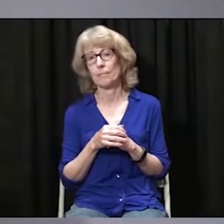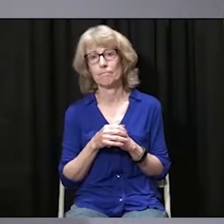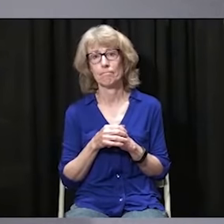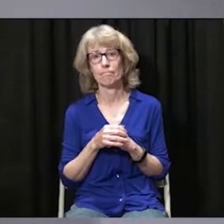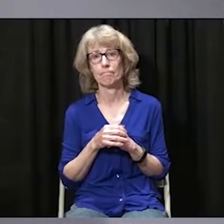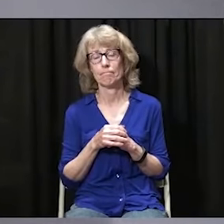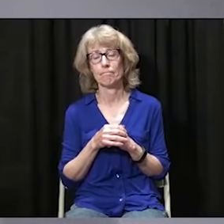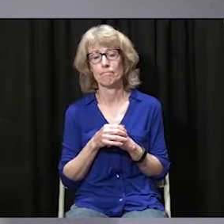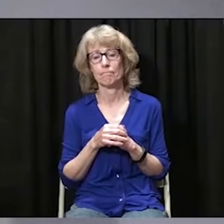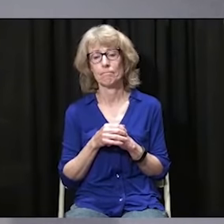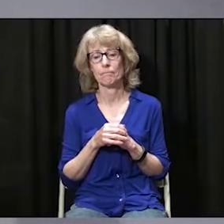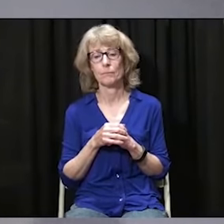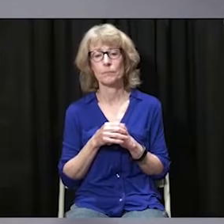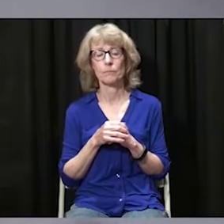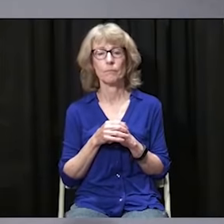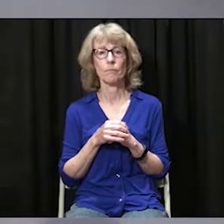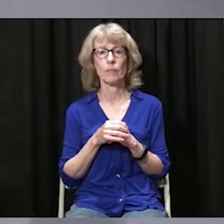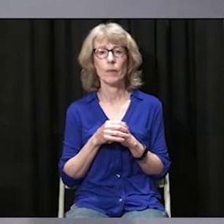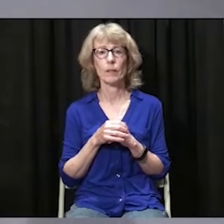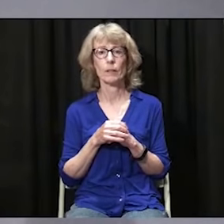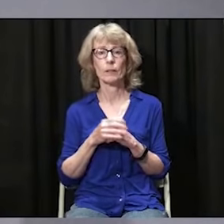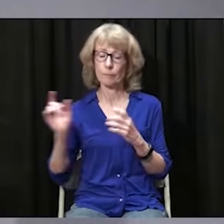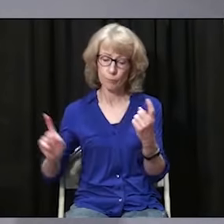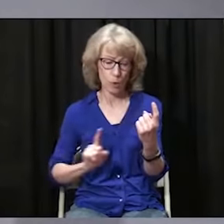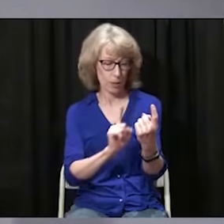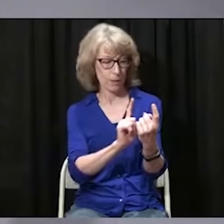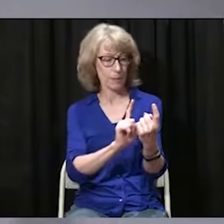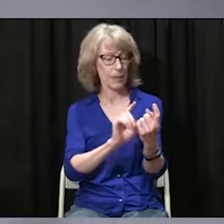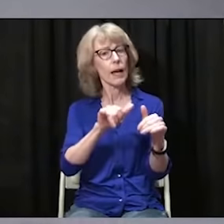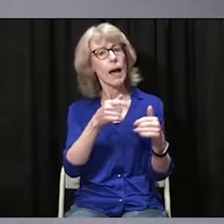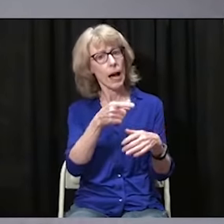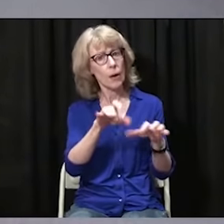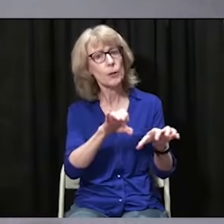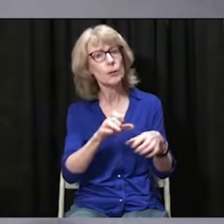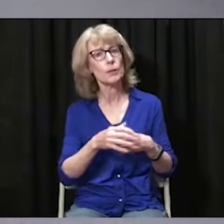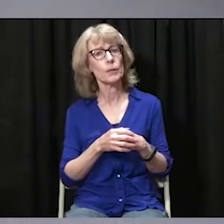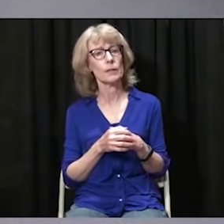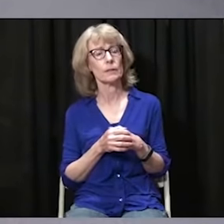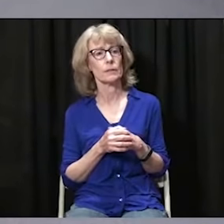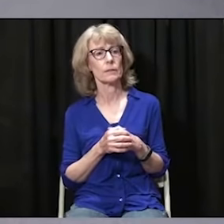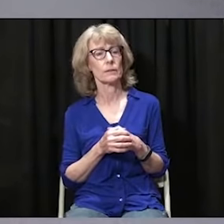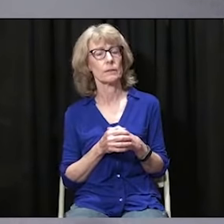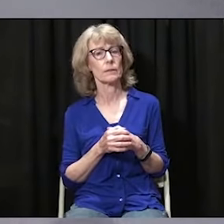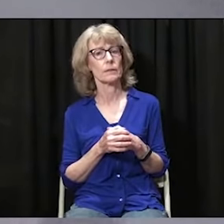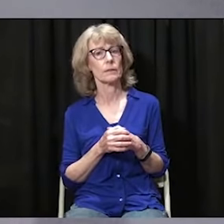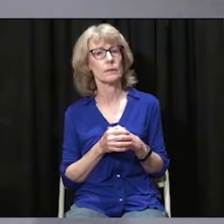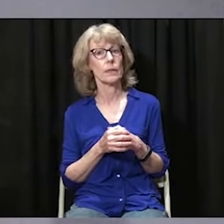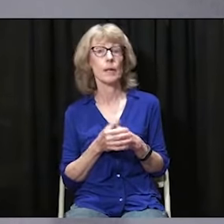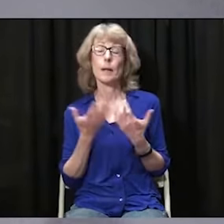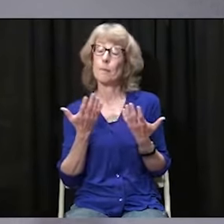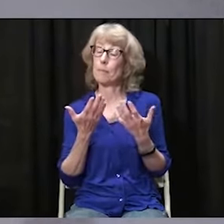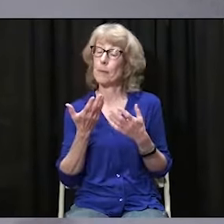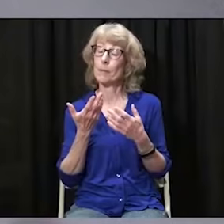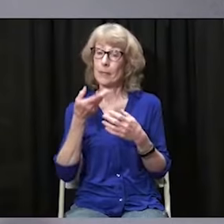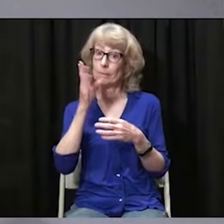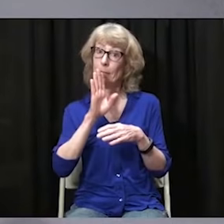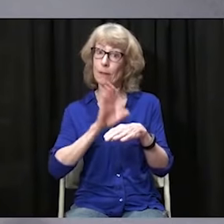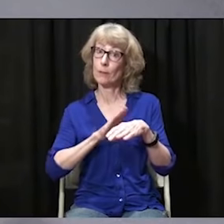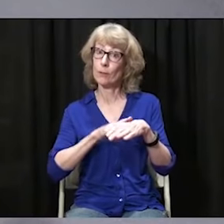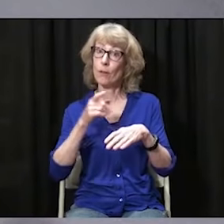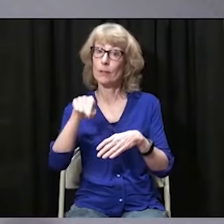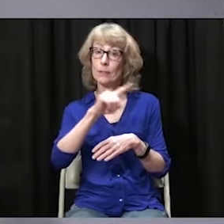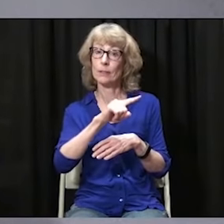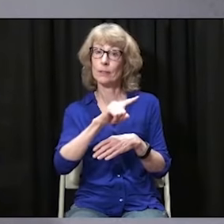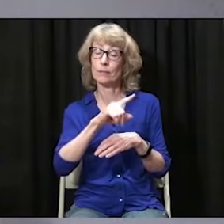wondering, how are you doing in light of whatever the thing is they're struggling with? That's what you're called to do. When one part of the body suffers, every